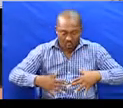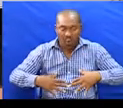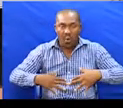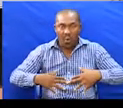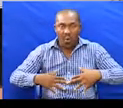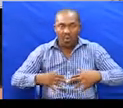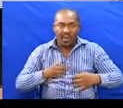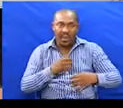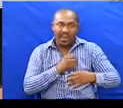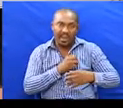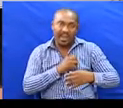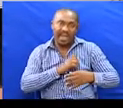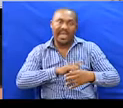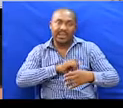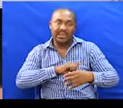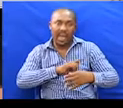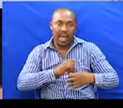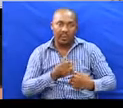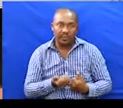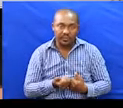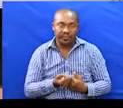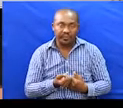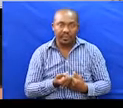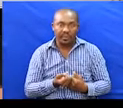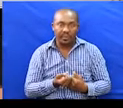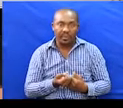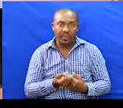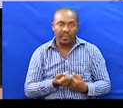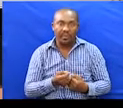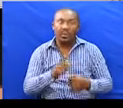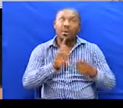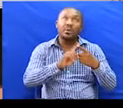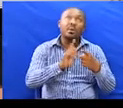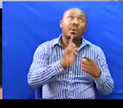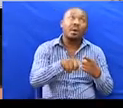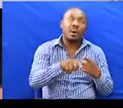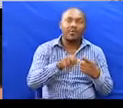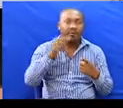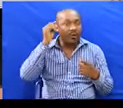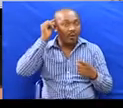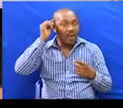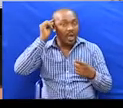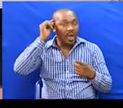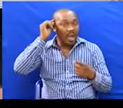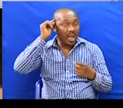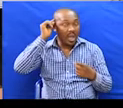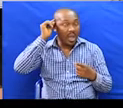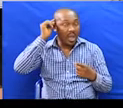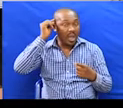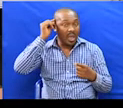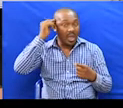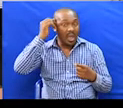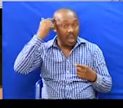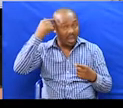There are genes for hair, but very sorry for me today, my dear student, I